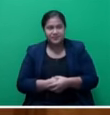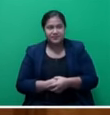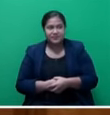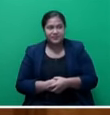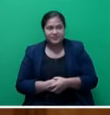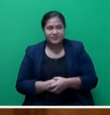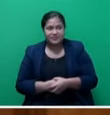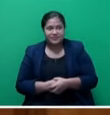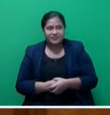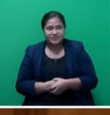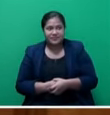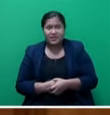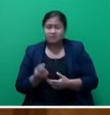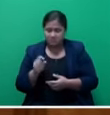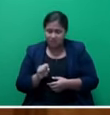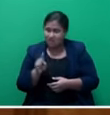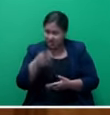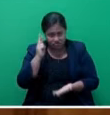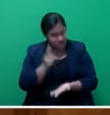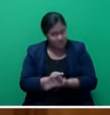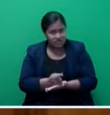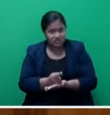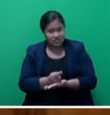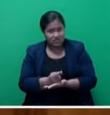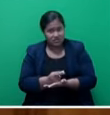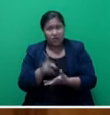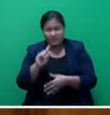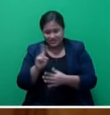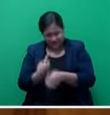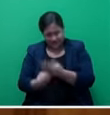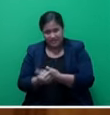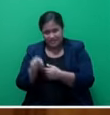And that's the reality for some parts of Fiji.